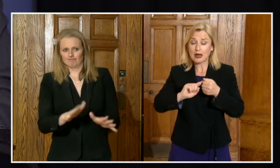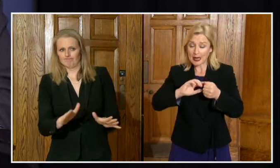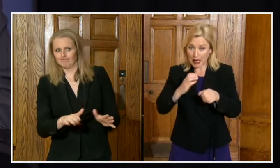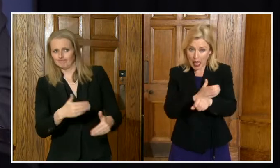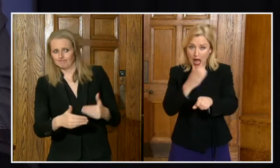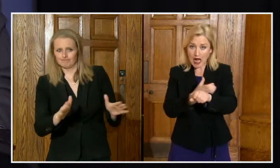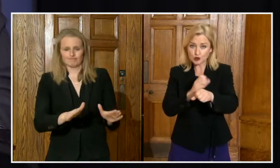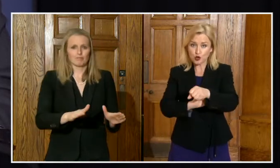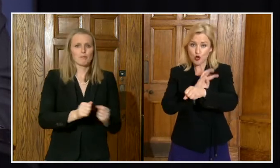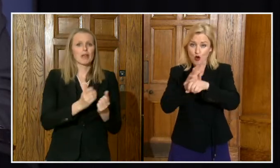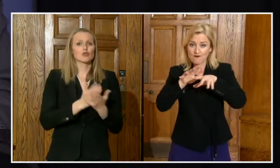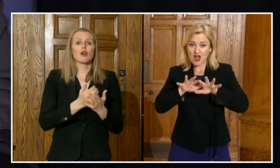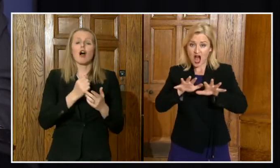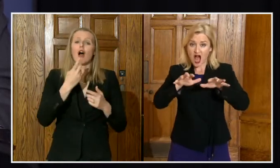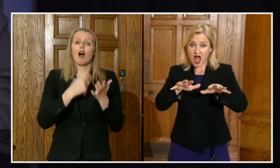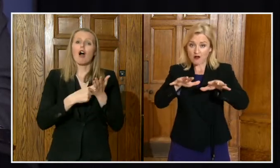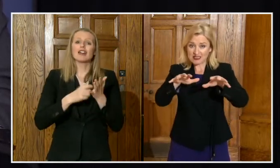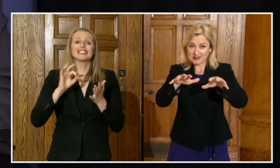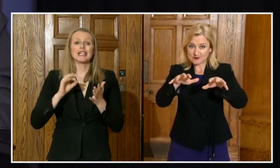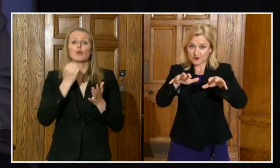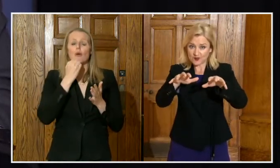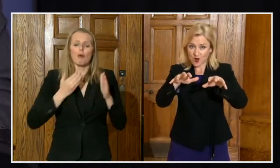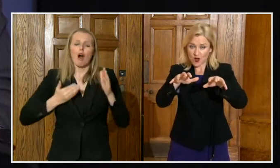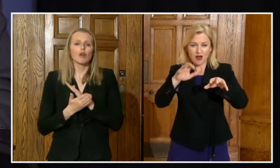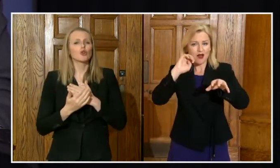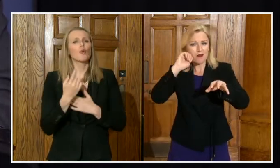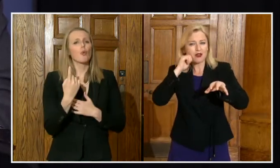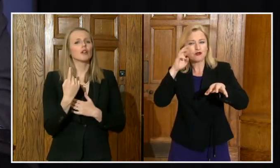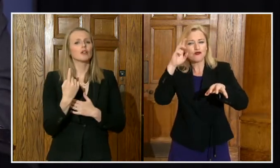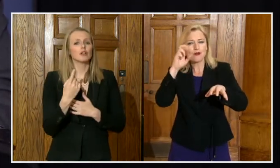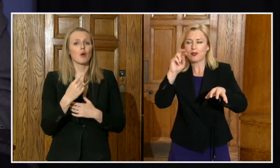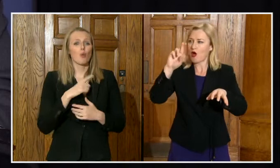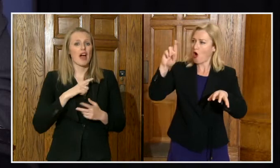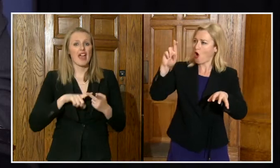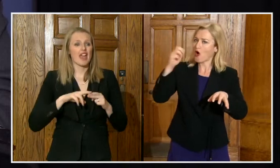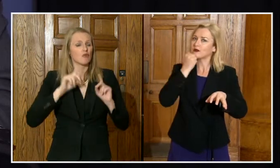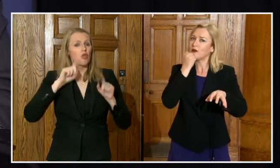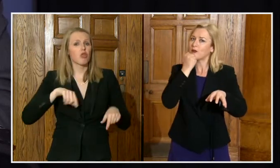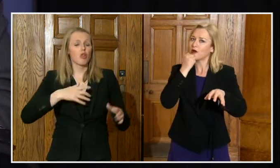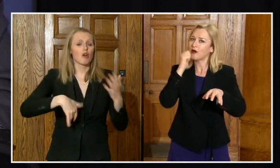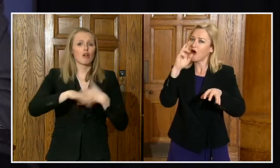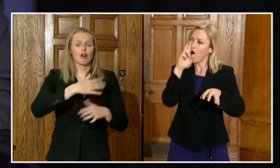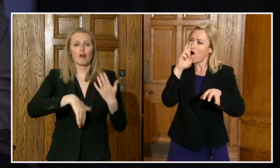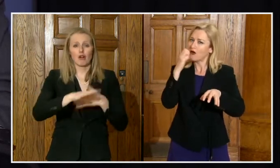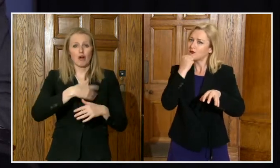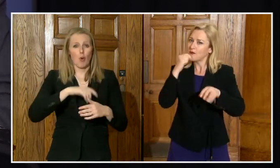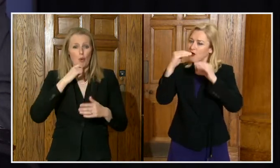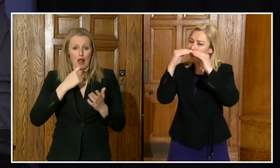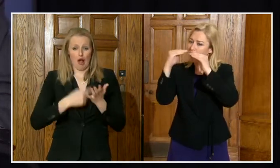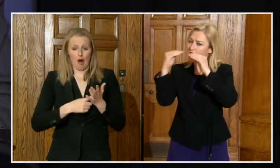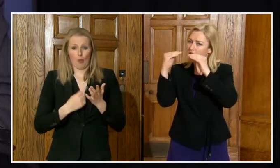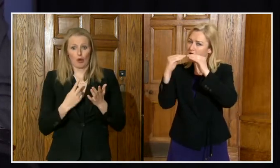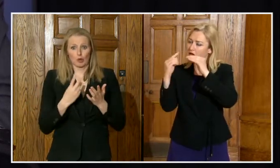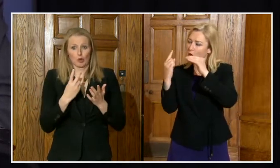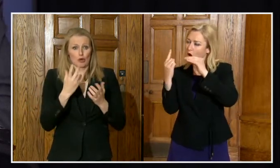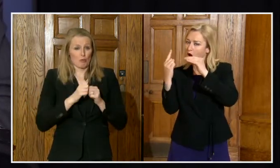keep the reproductive number below 1, because if we fail to do that, we will again see an exponential growth in new cases,